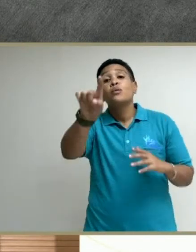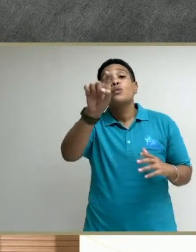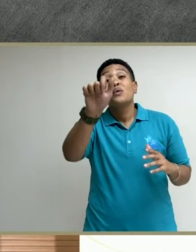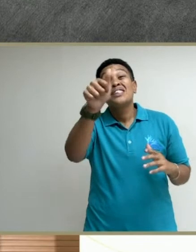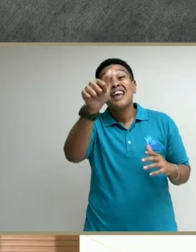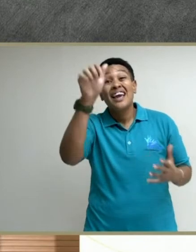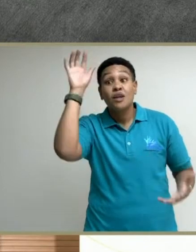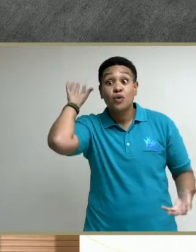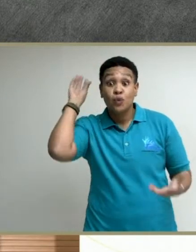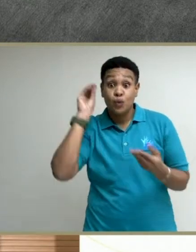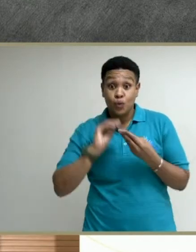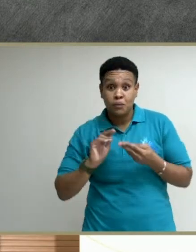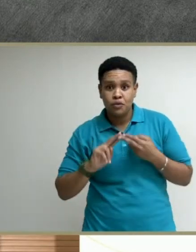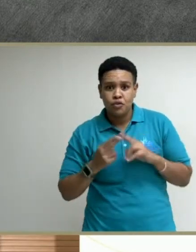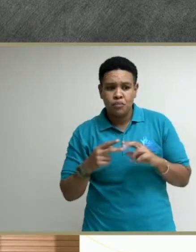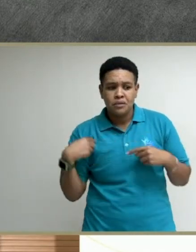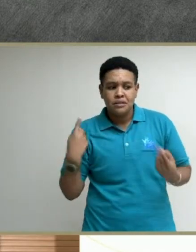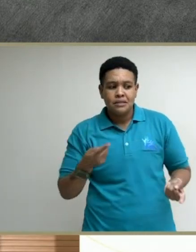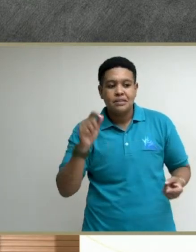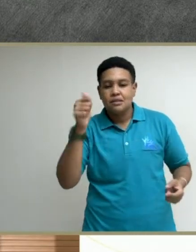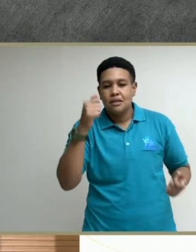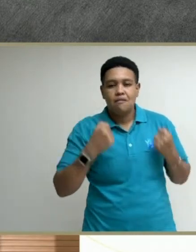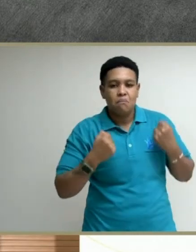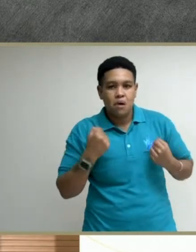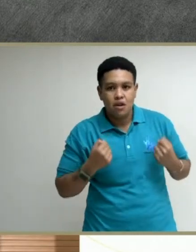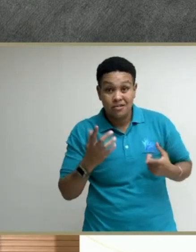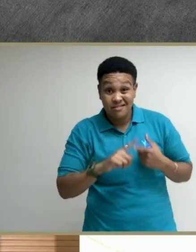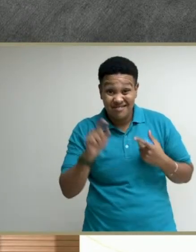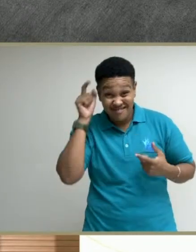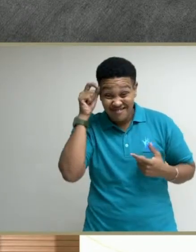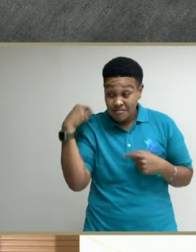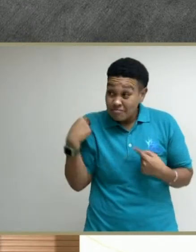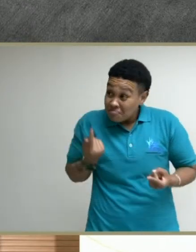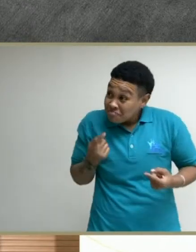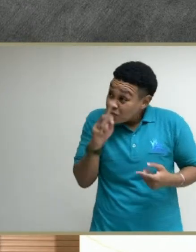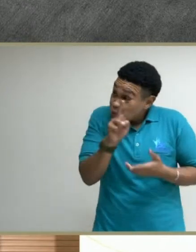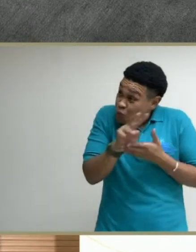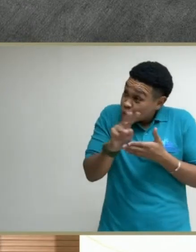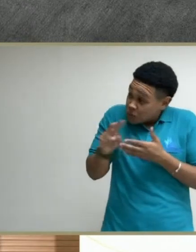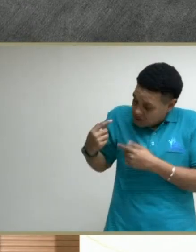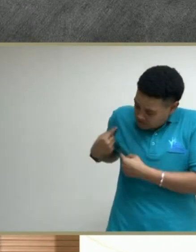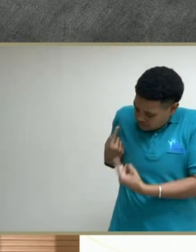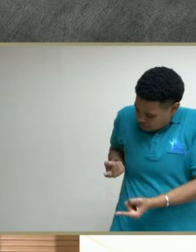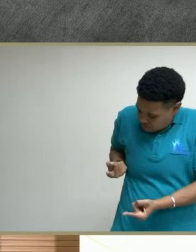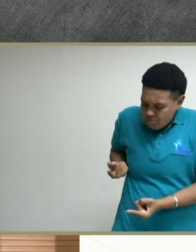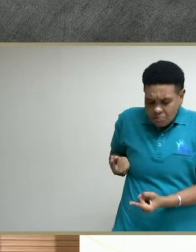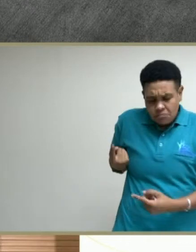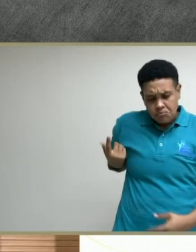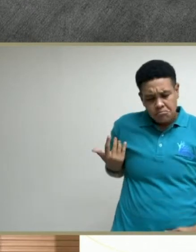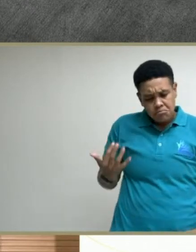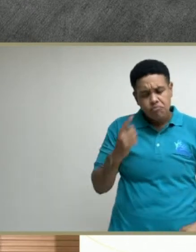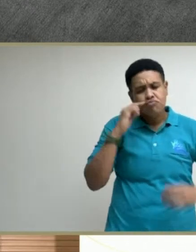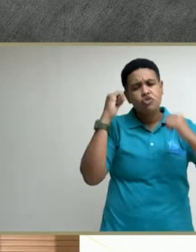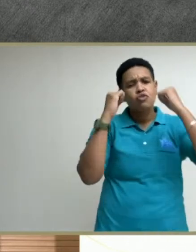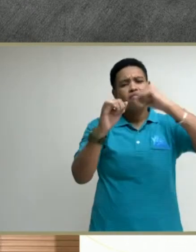49,110 cumulative cases since the 10th of March. But over the last 2 weeks, we would have